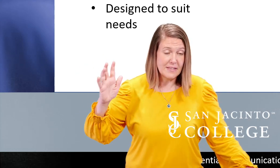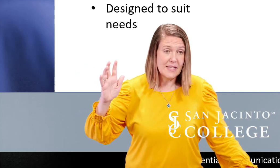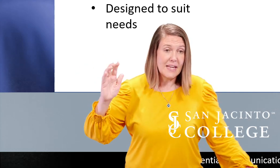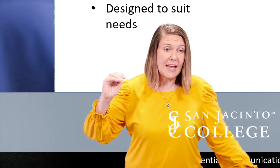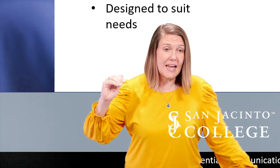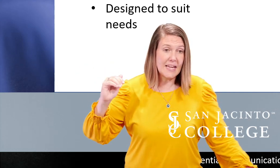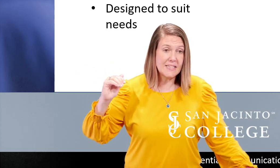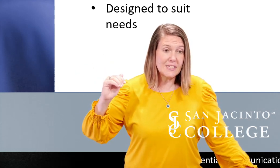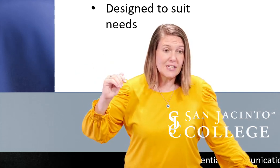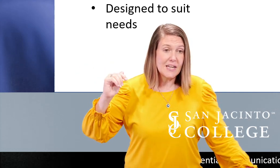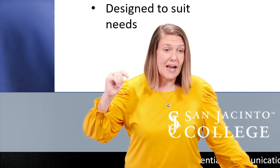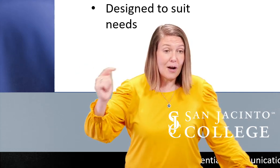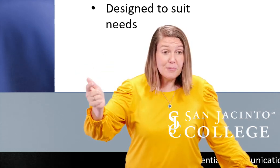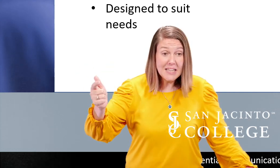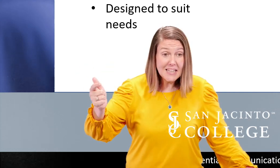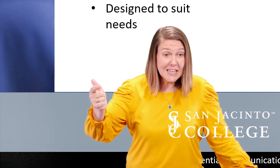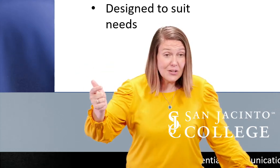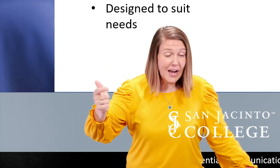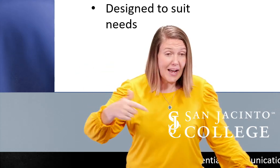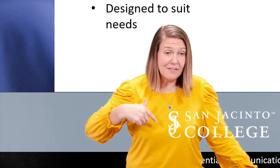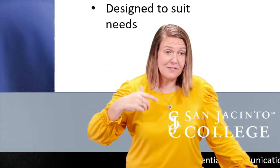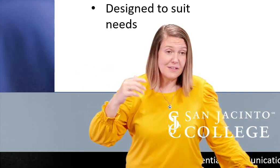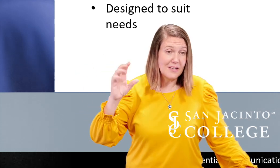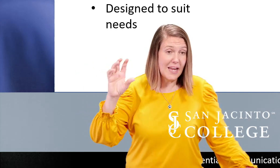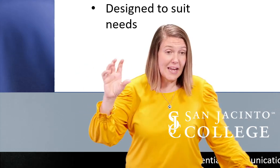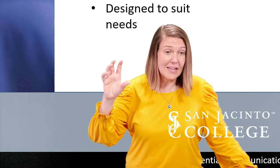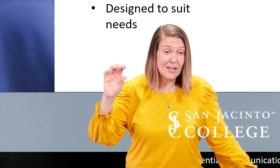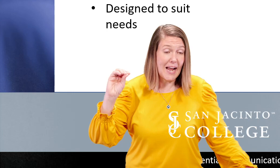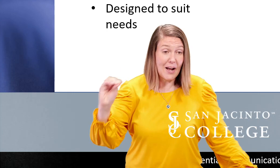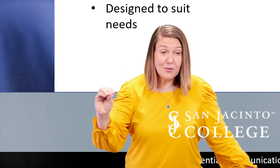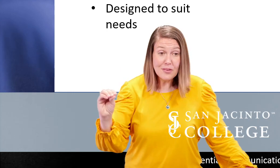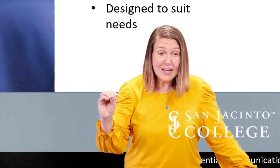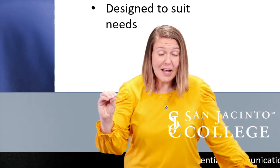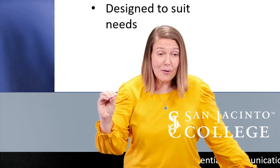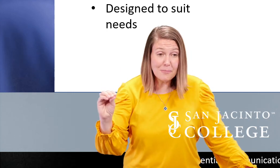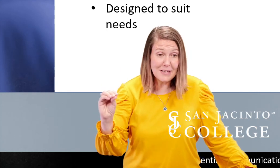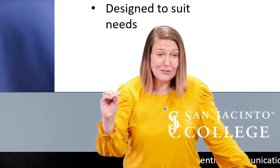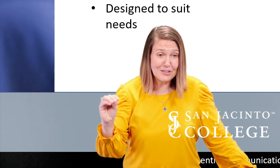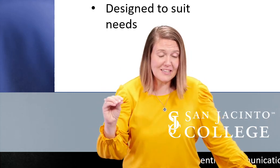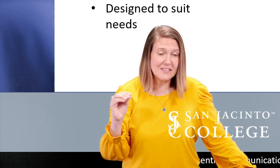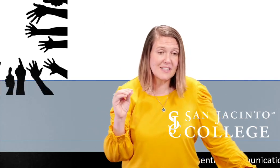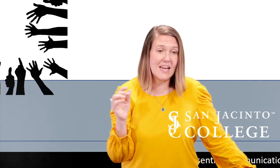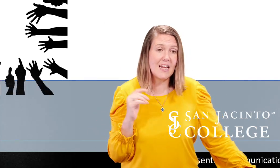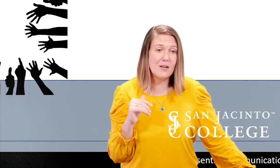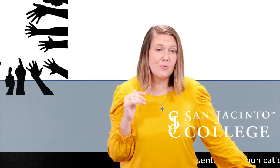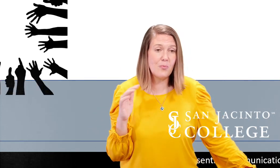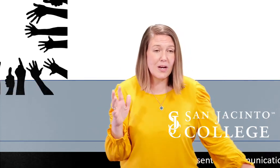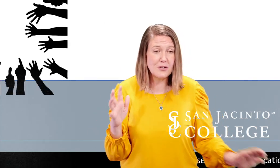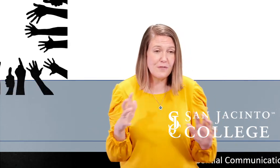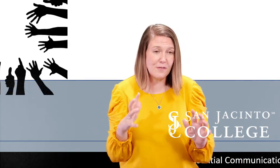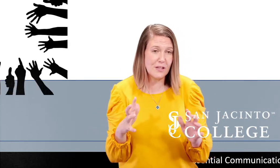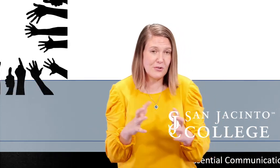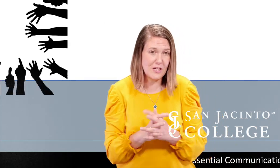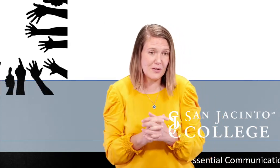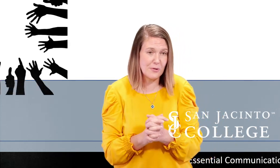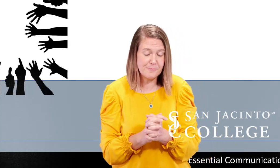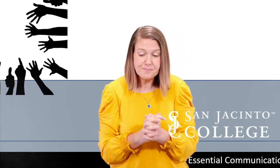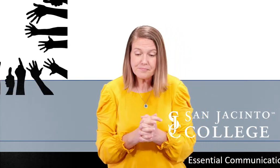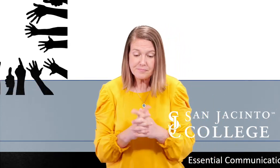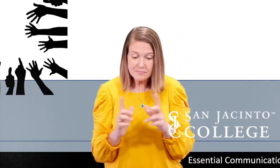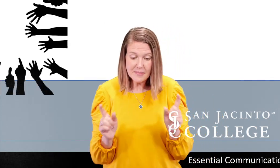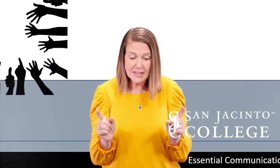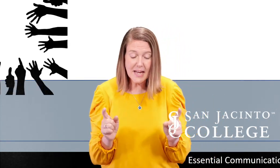friendships and how many that you have and how do they help meet your needs and where do you feel like you're